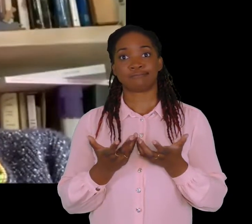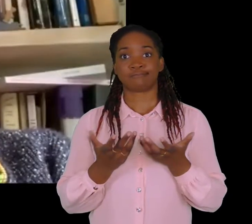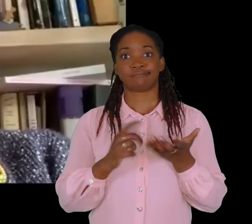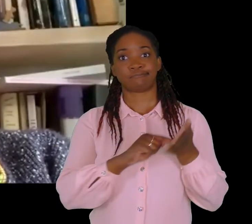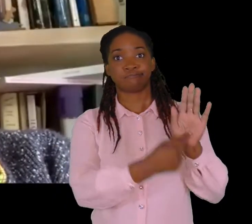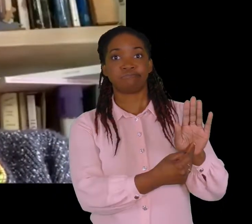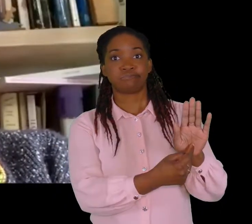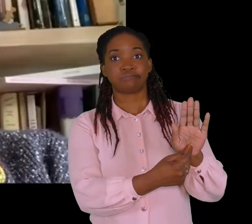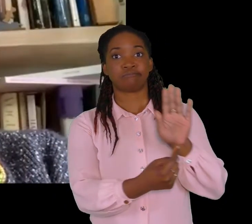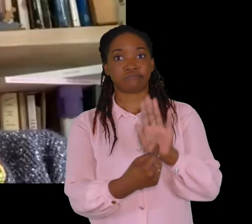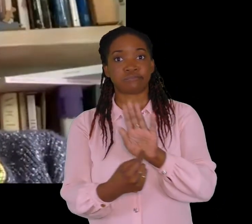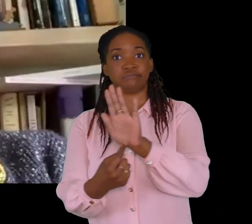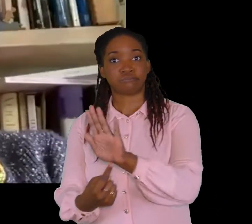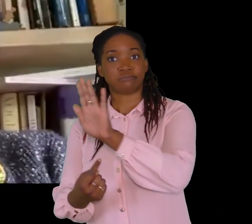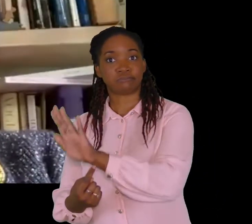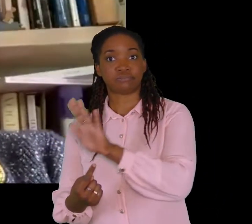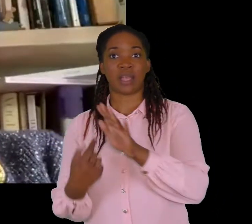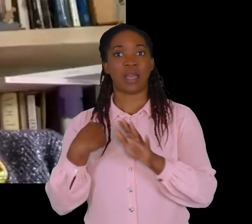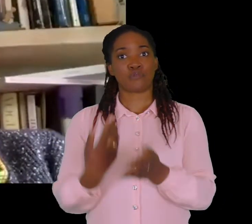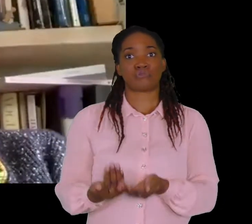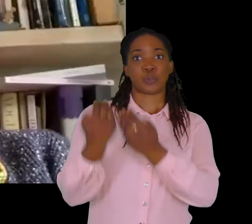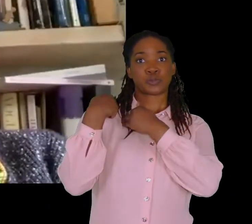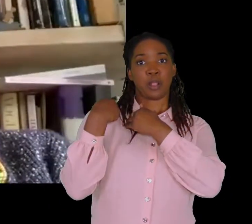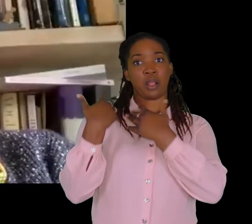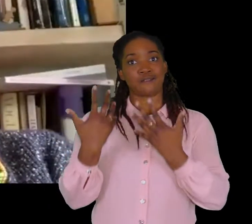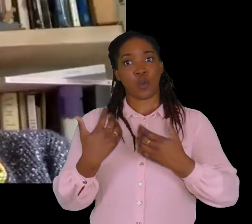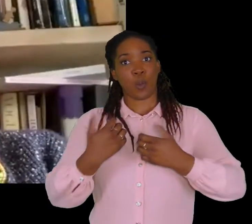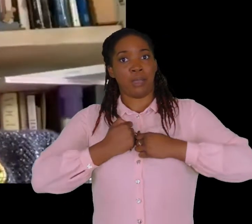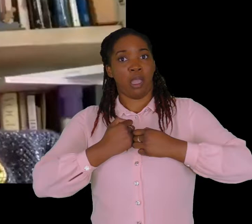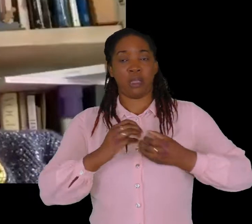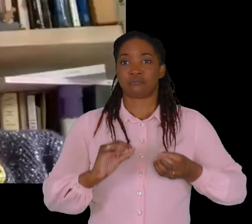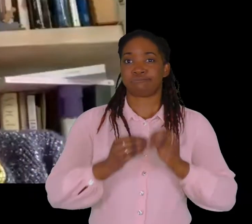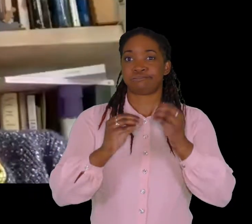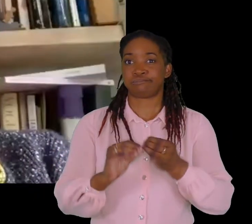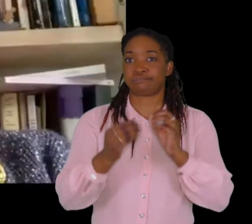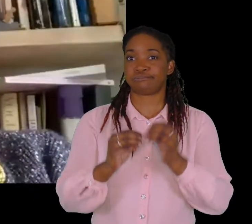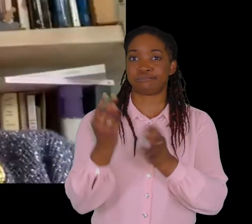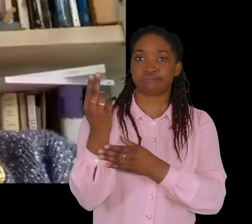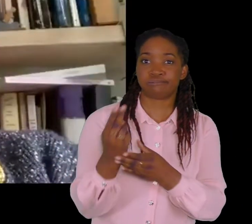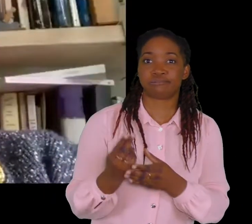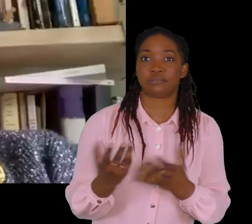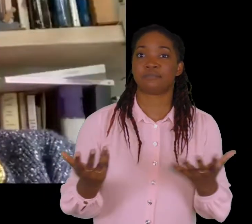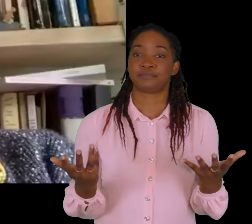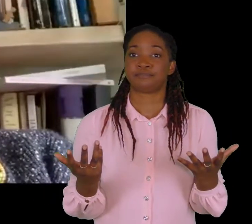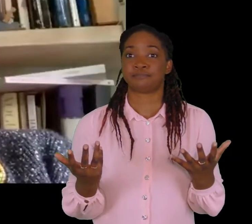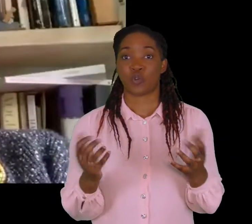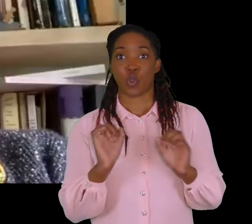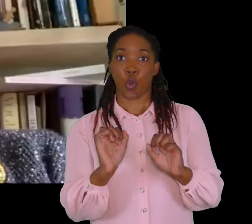putting on work and taking responsibility for your craft, for your